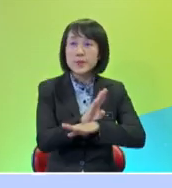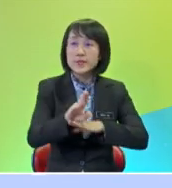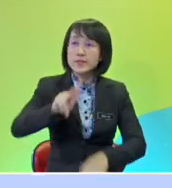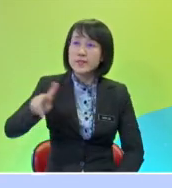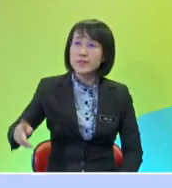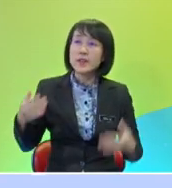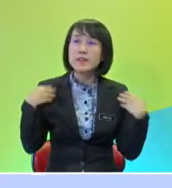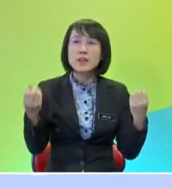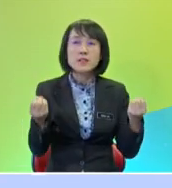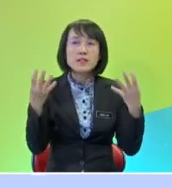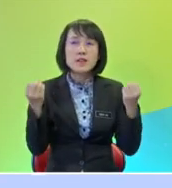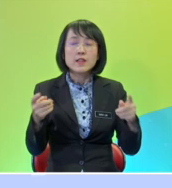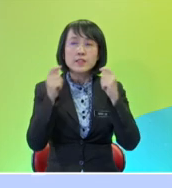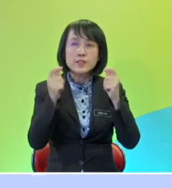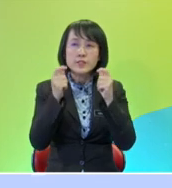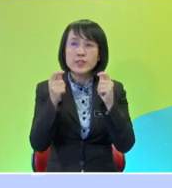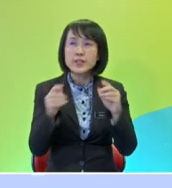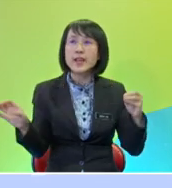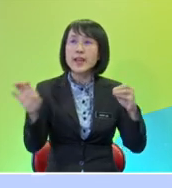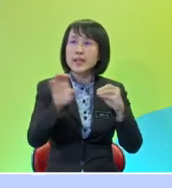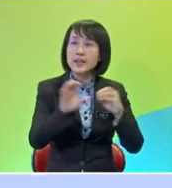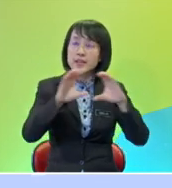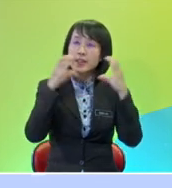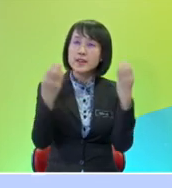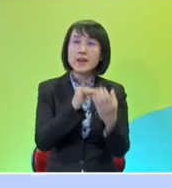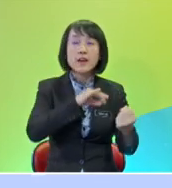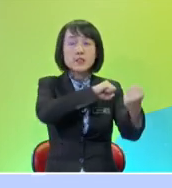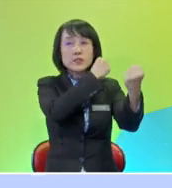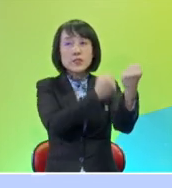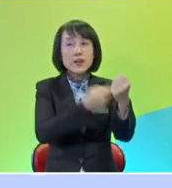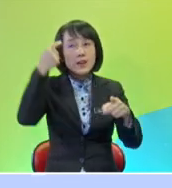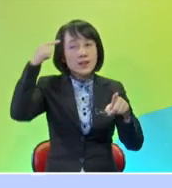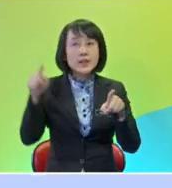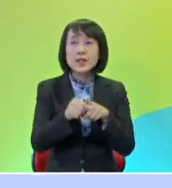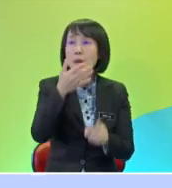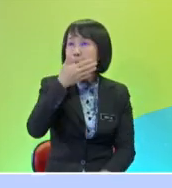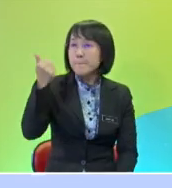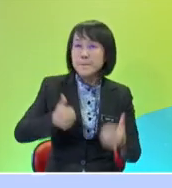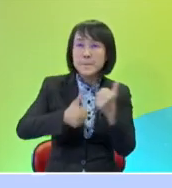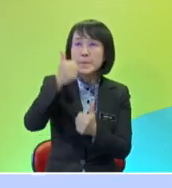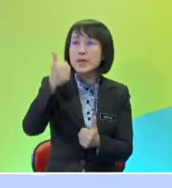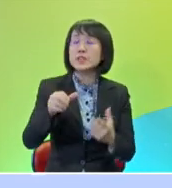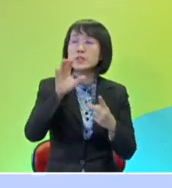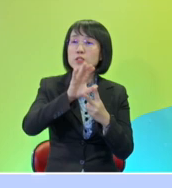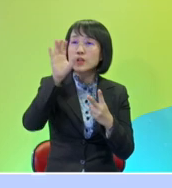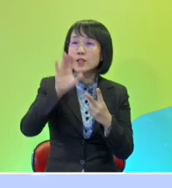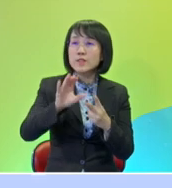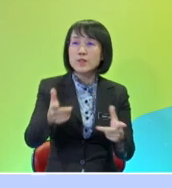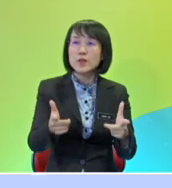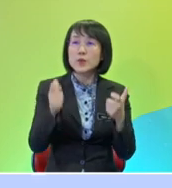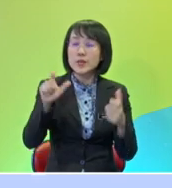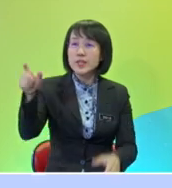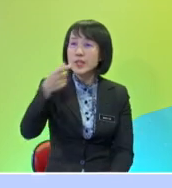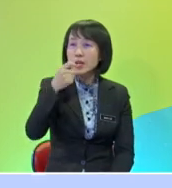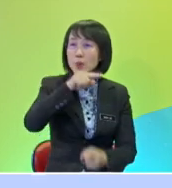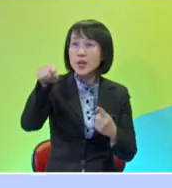lot of tuition and extra classes, I strongly agree that it is the best choice for a quick snack whenever I'm hungry.